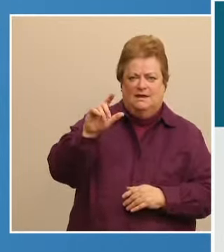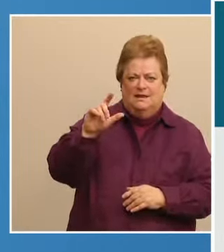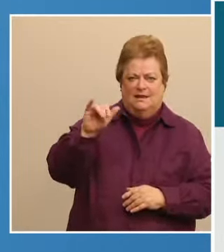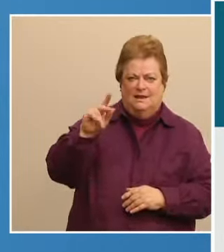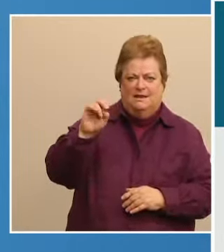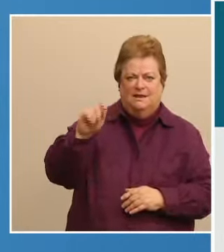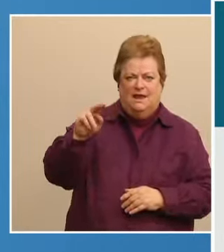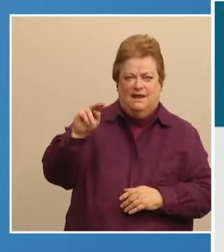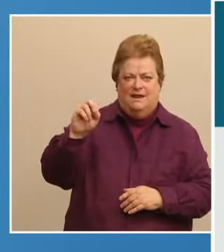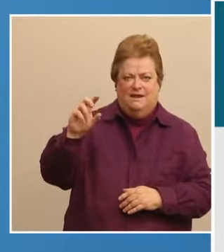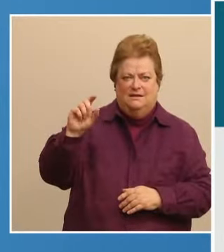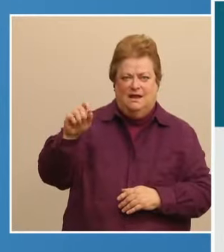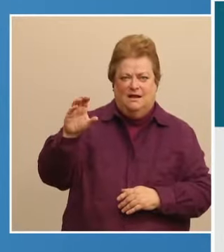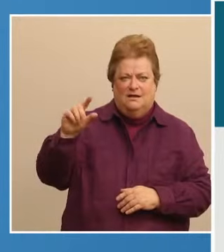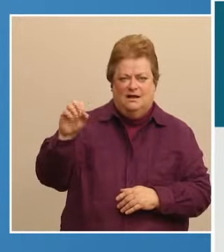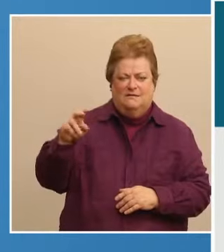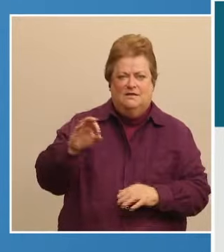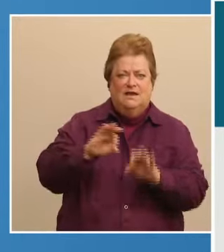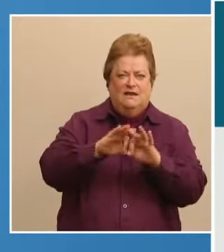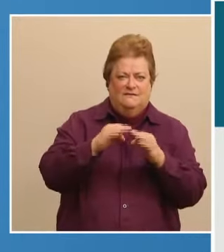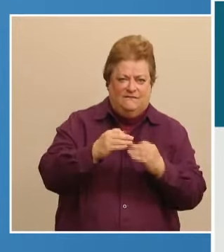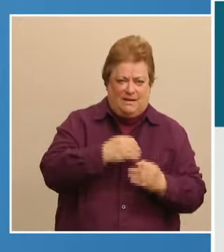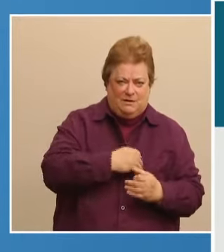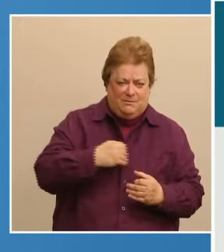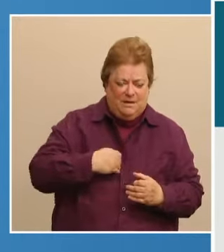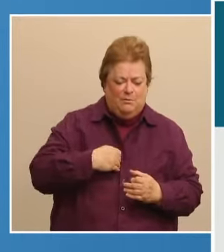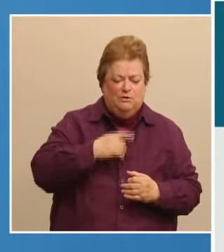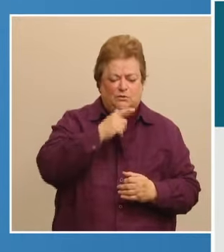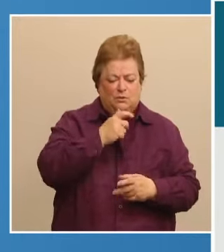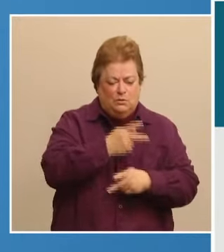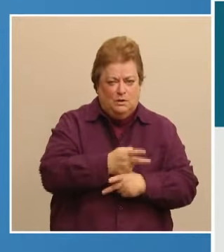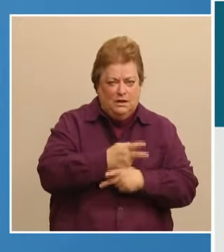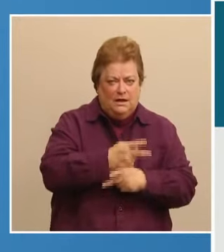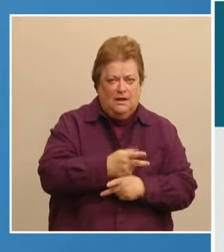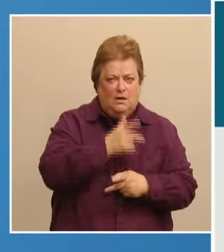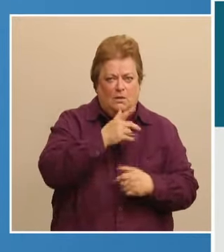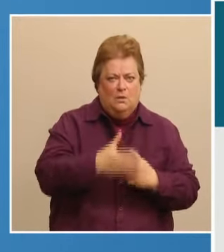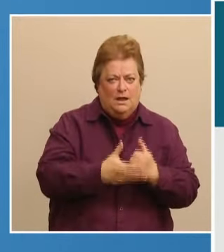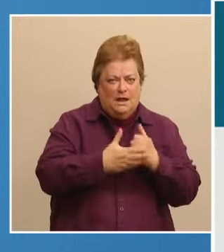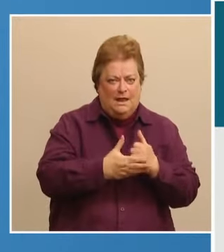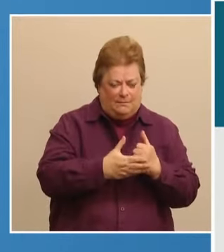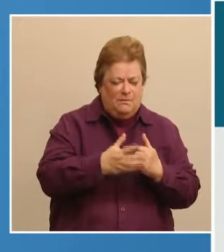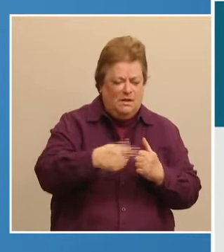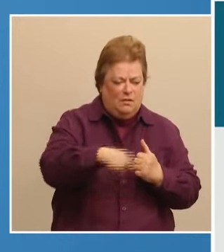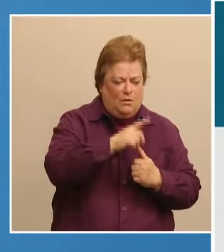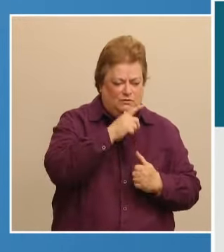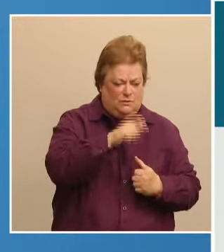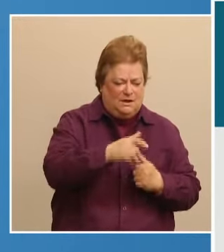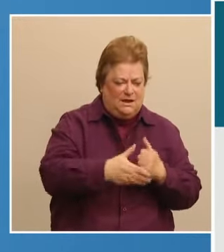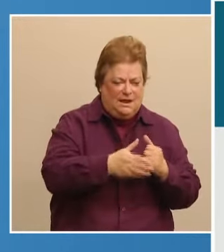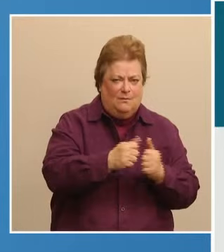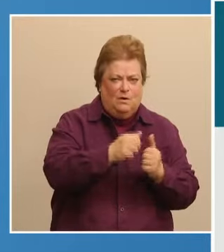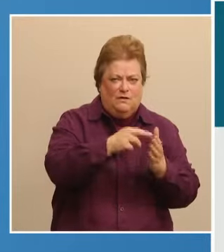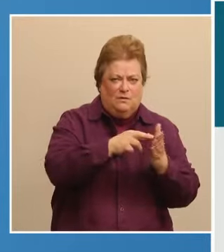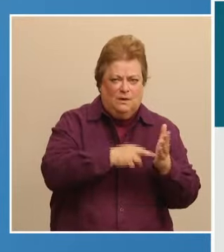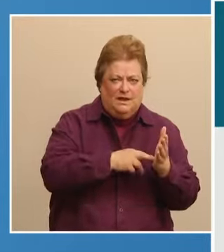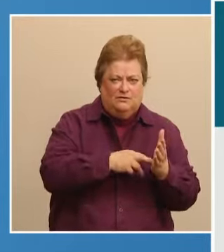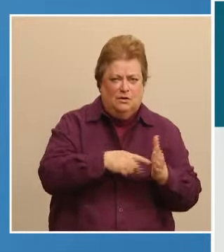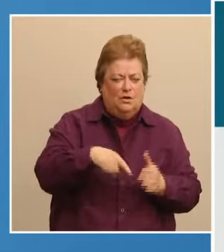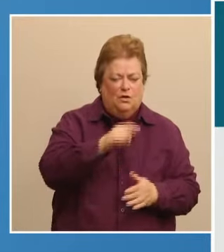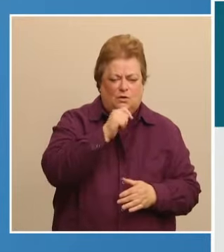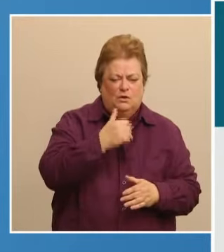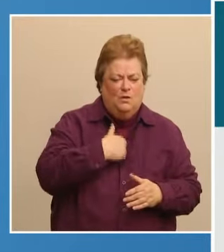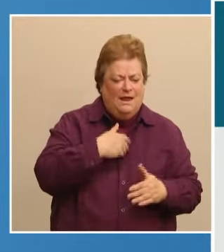covid19.lincoln.ne.gov. Family members and caregivers are encouraged to assist those who need help to register. Those who do not have